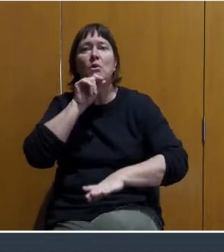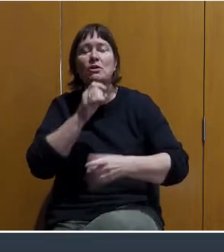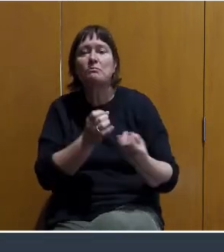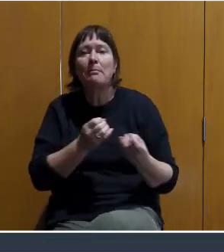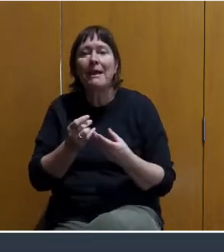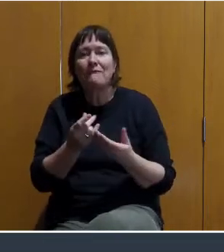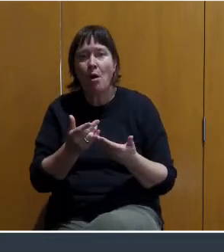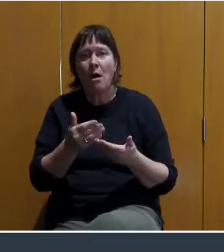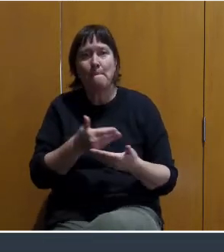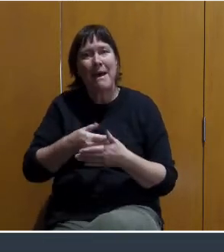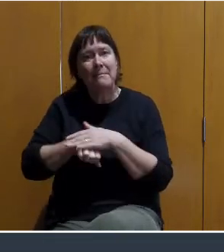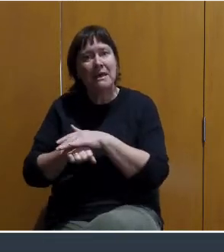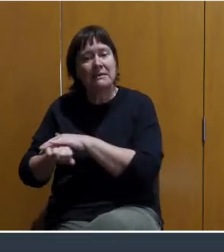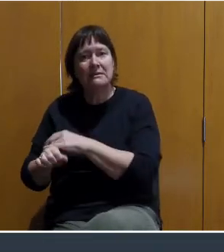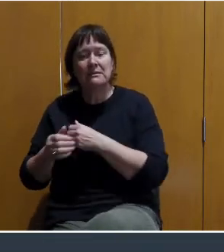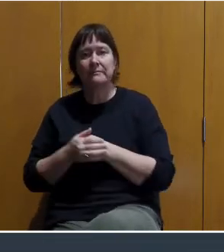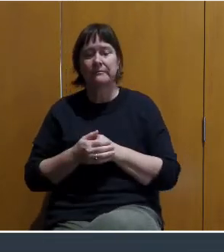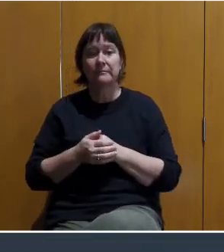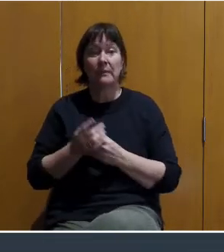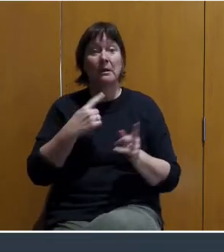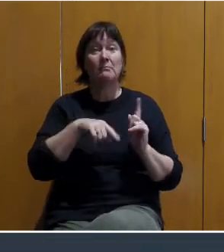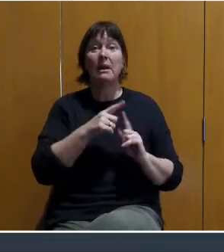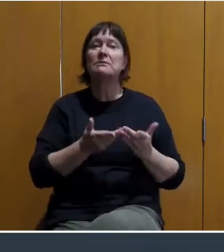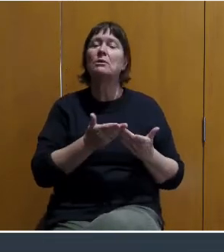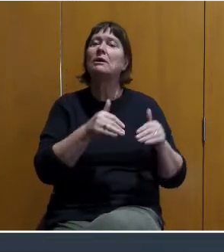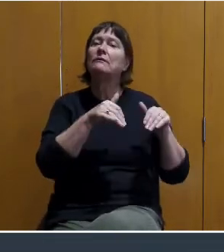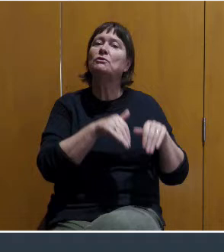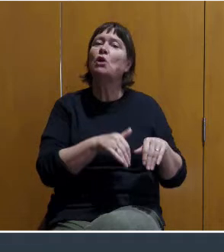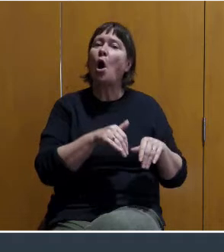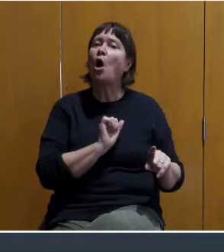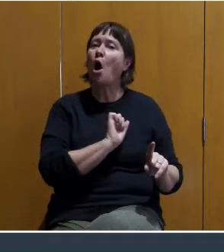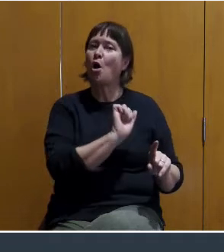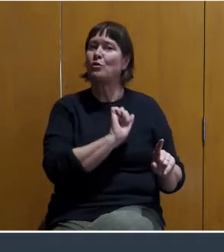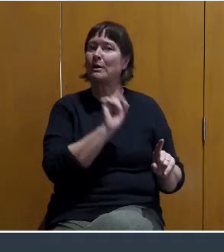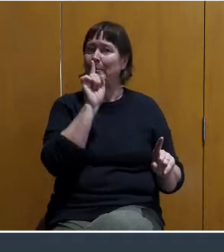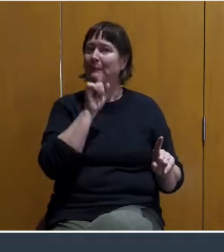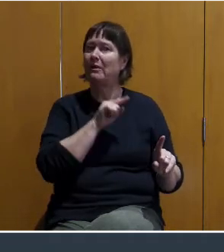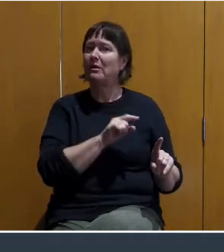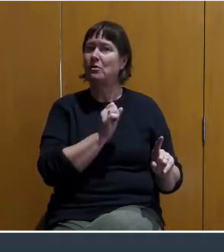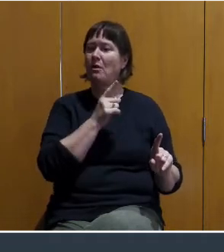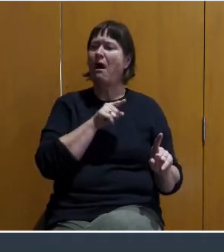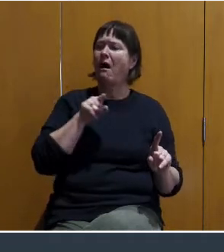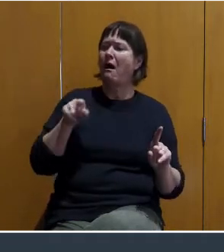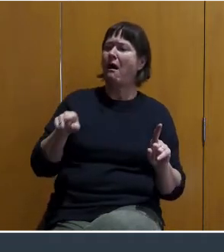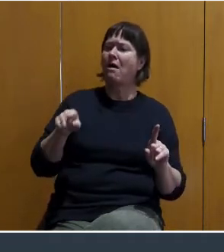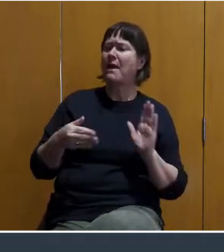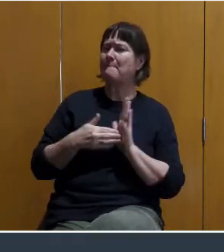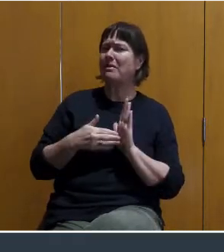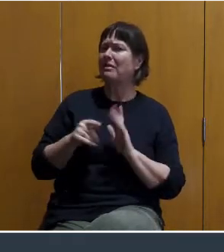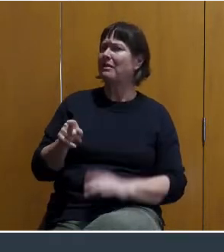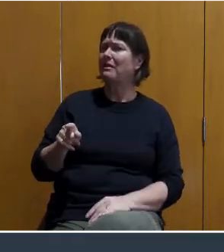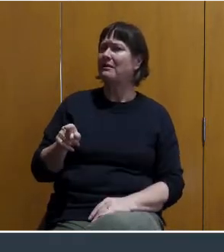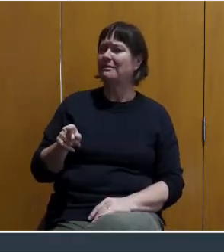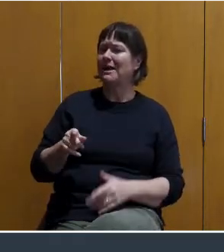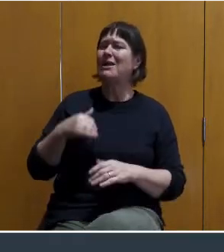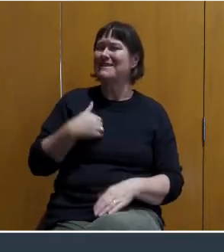give the dog owners a chance to realise this is the month that On